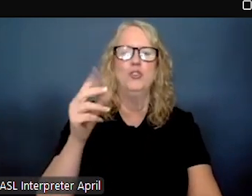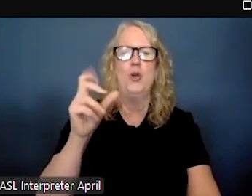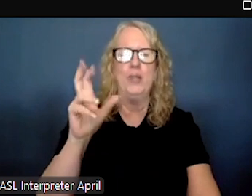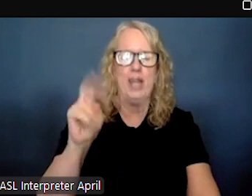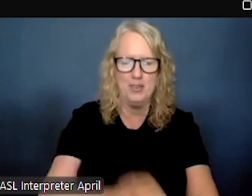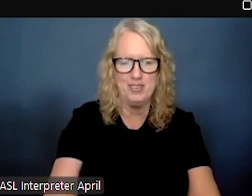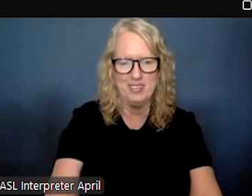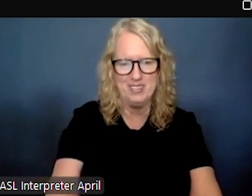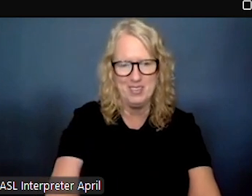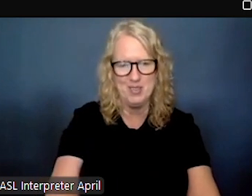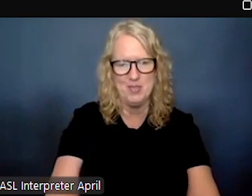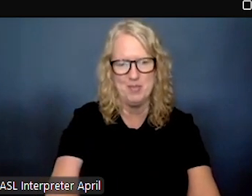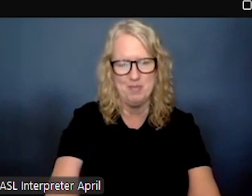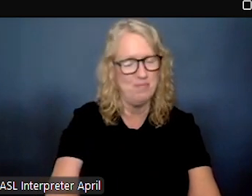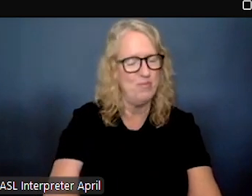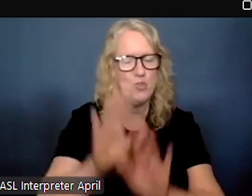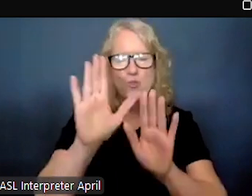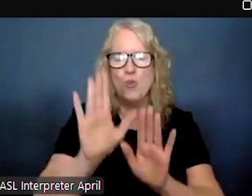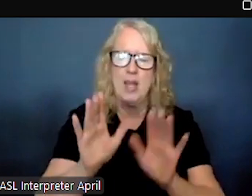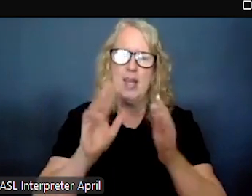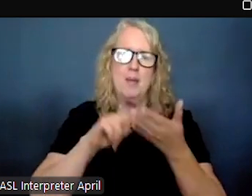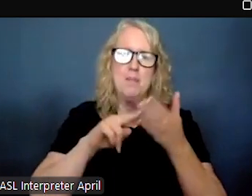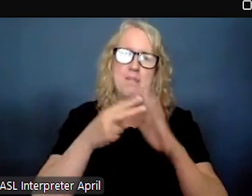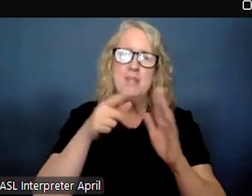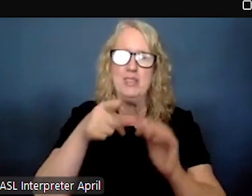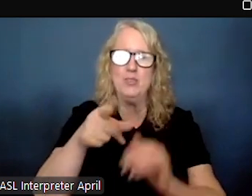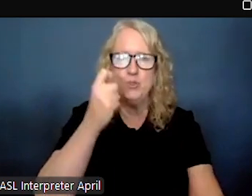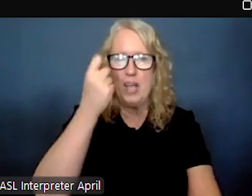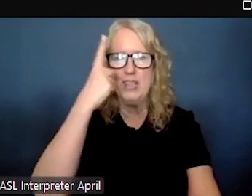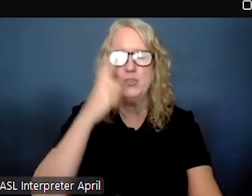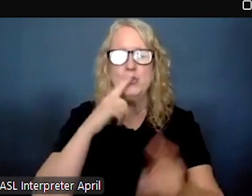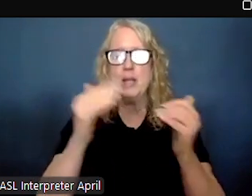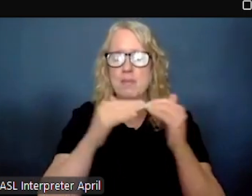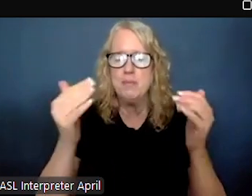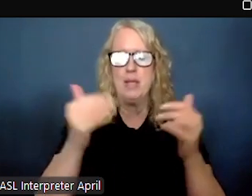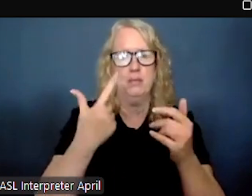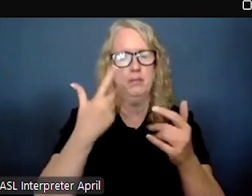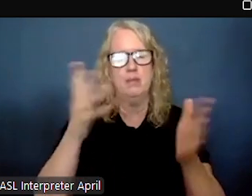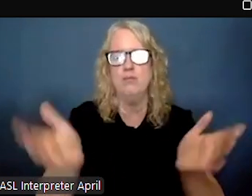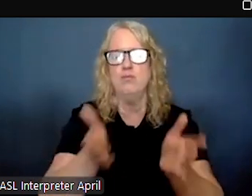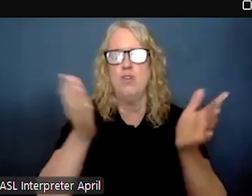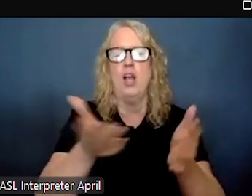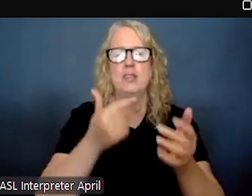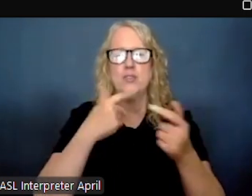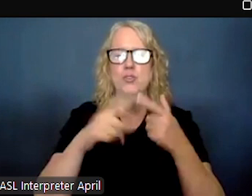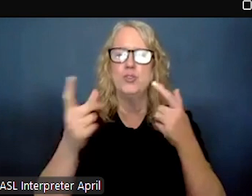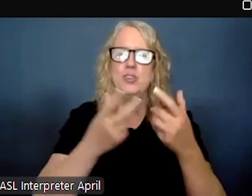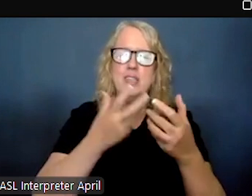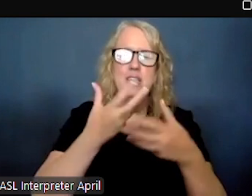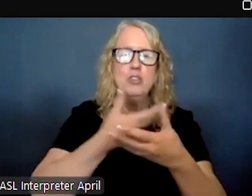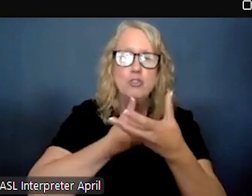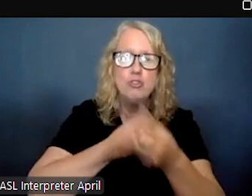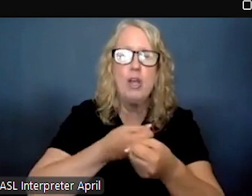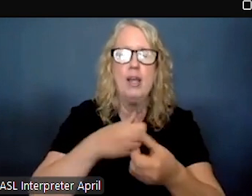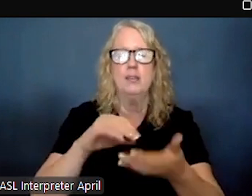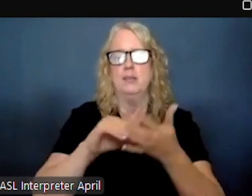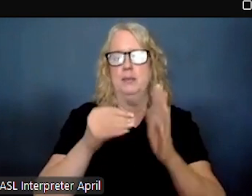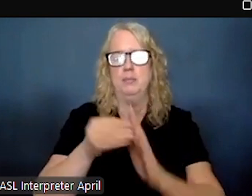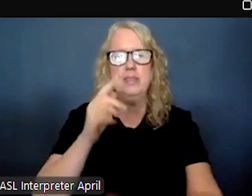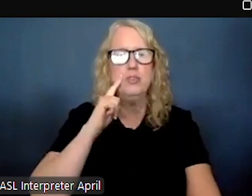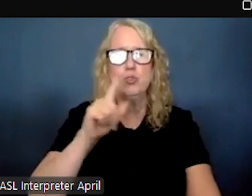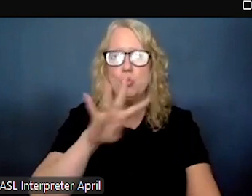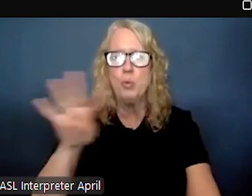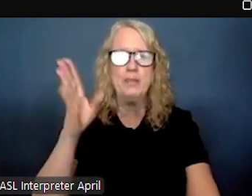great. And that means you understand that peers foster trust and reduce stigma. It means